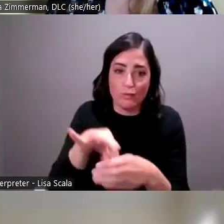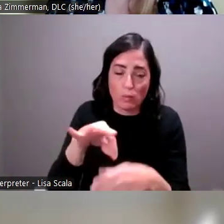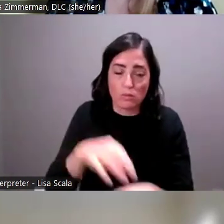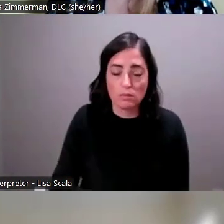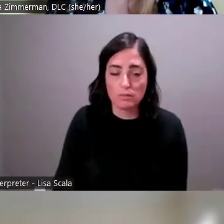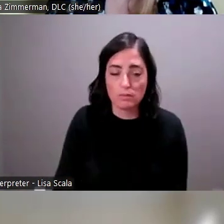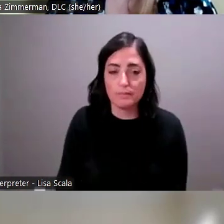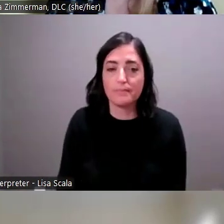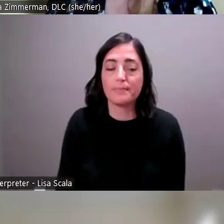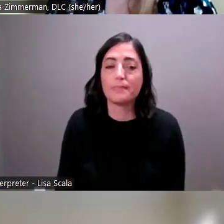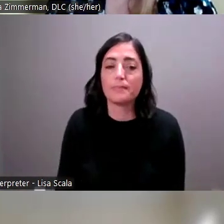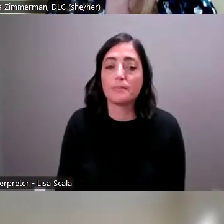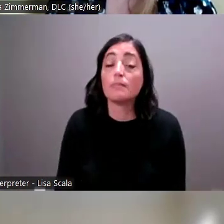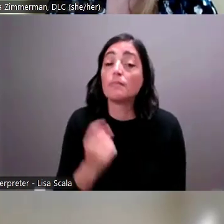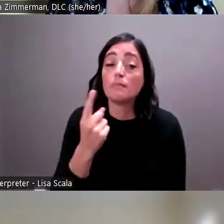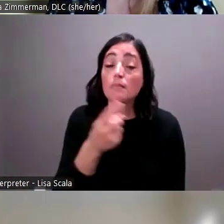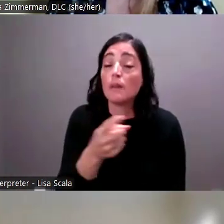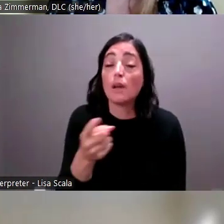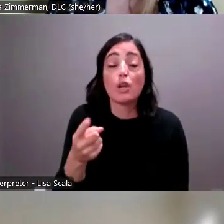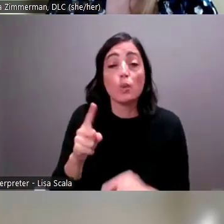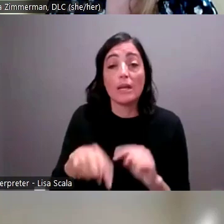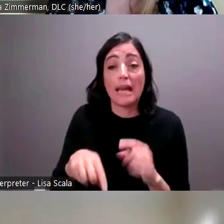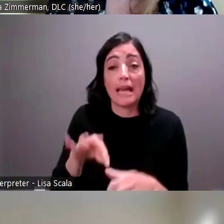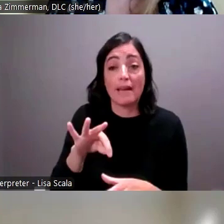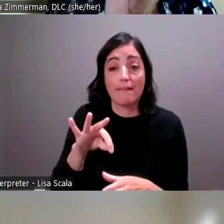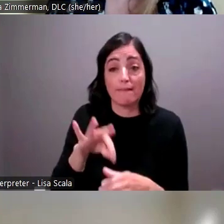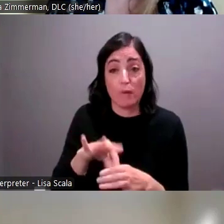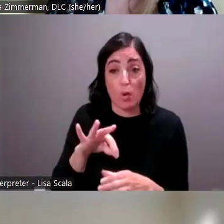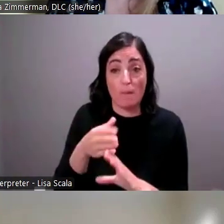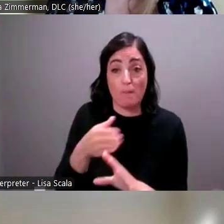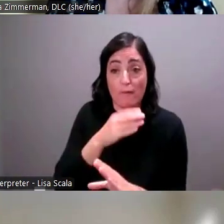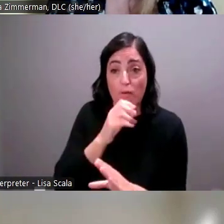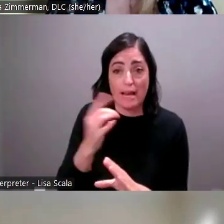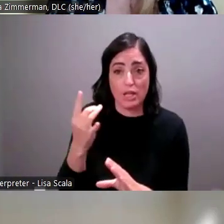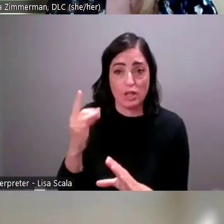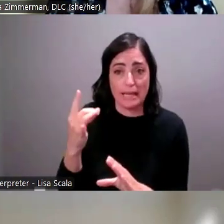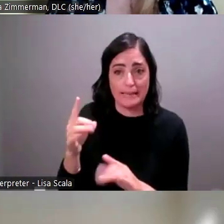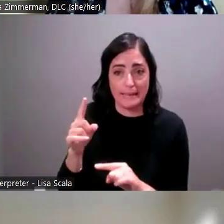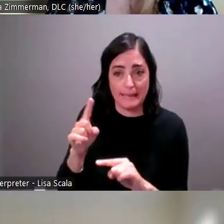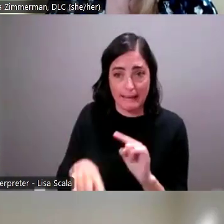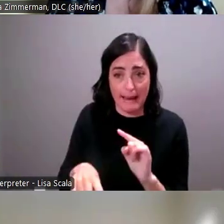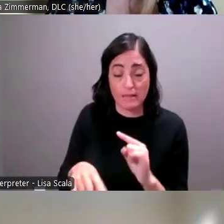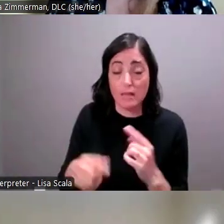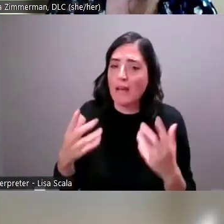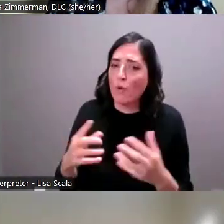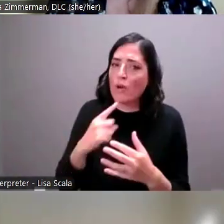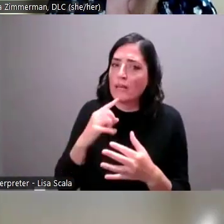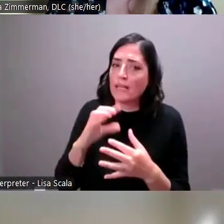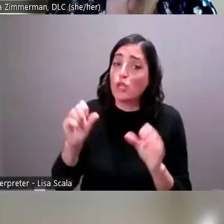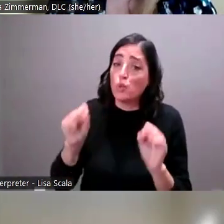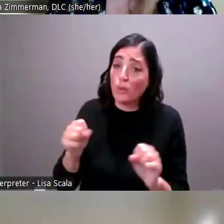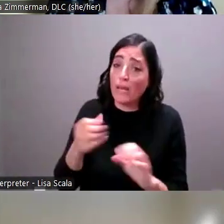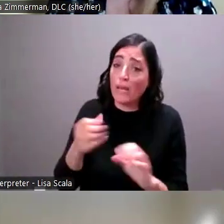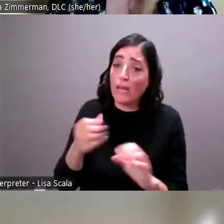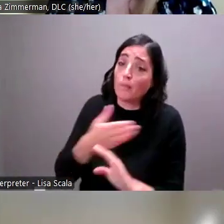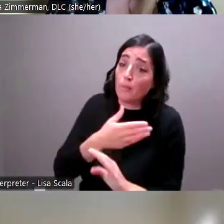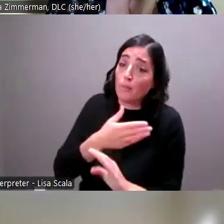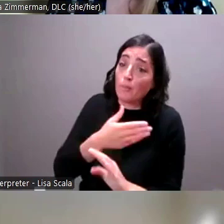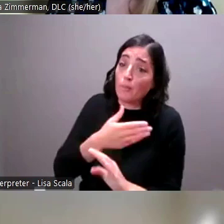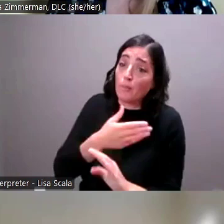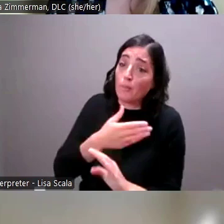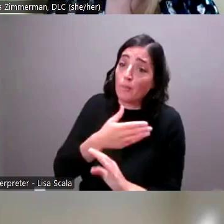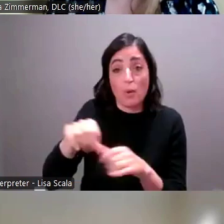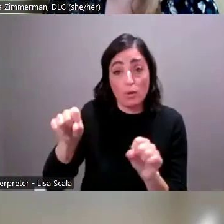So although you cannot vote before the age of 18, like I said, you can pre-register to